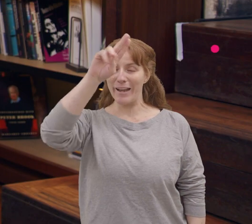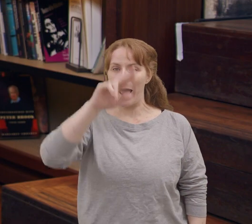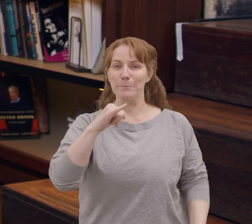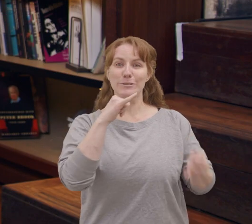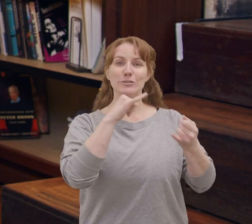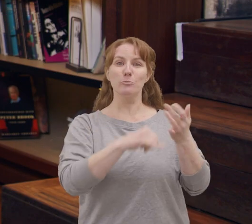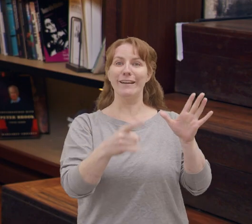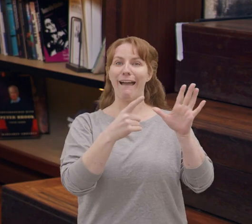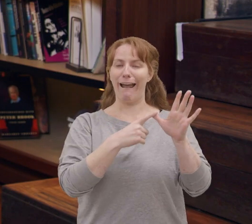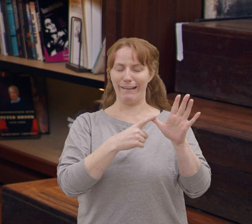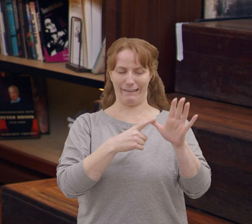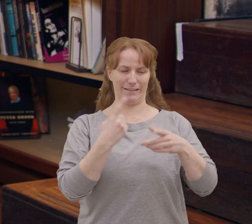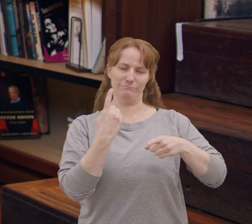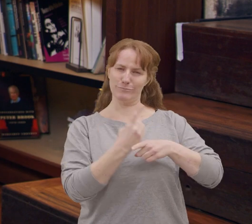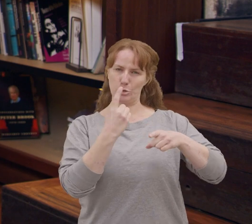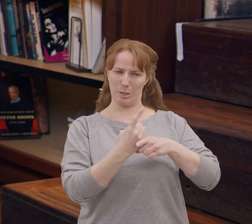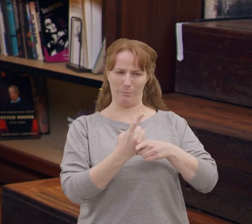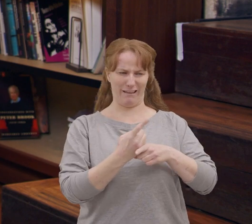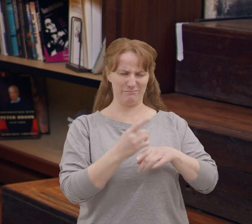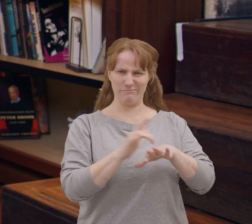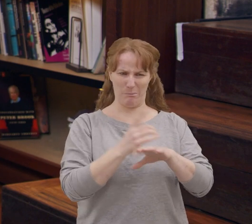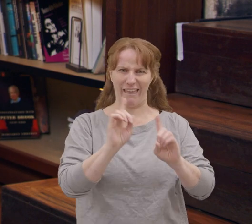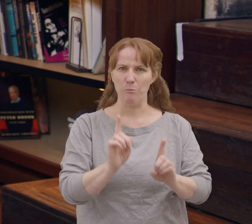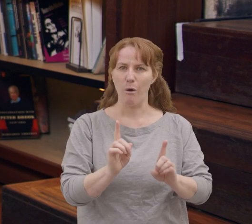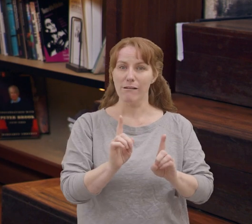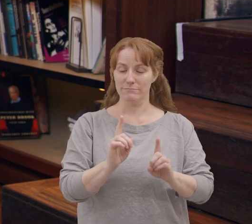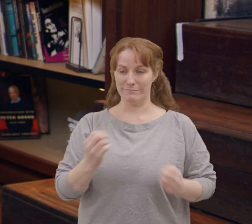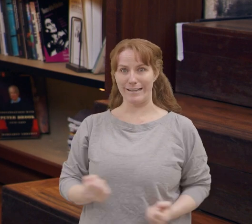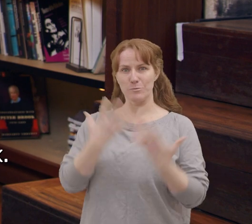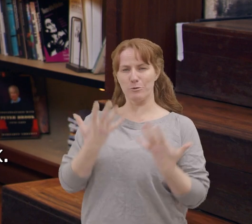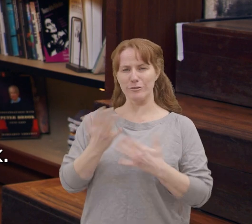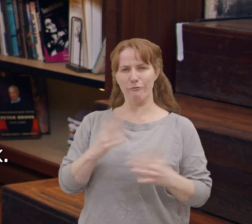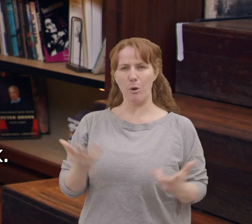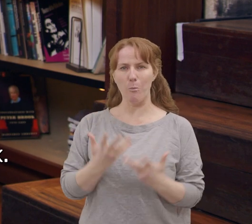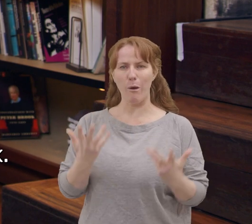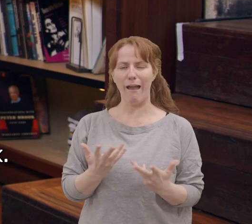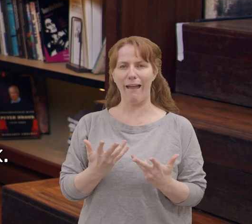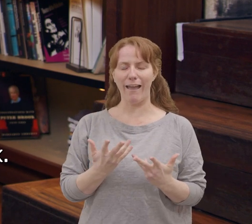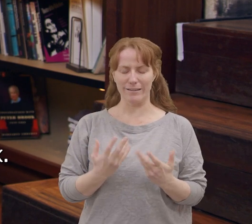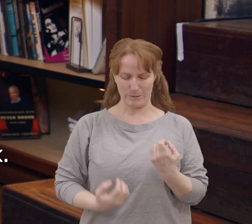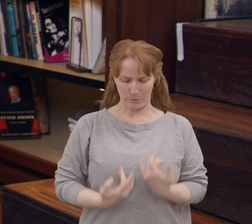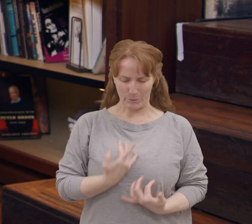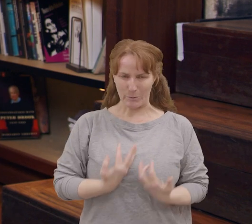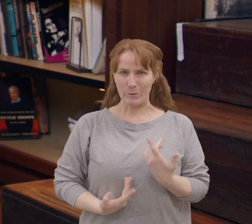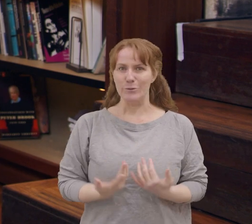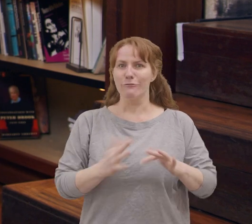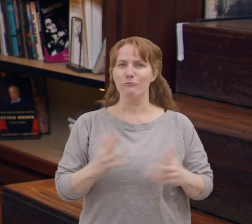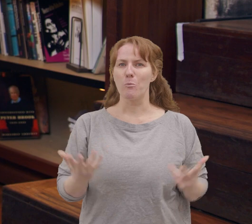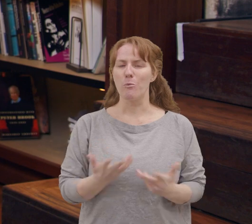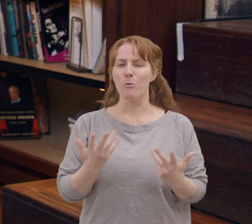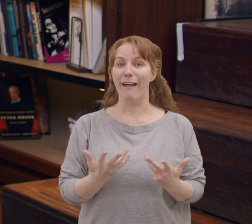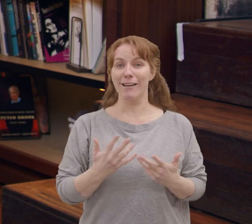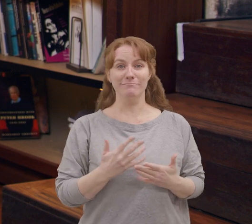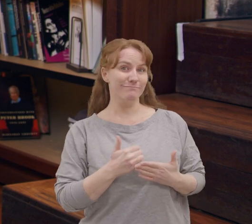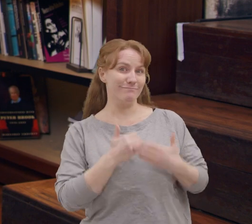Hiya, my name is Sabrina Ali, and I'll be discussing what is a play, how to find inspiration to write a play, and finding that spark. And I'll also be giving you guys